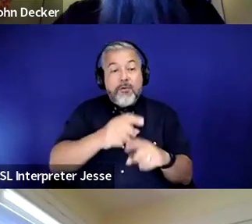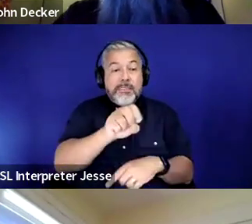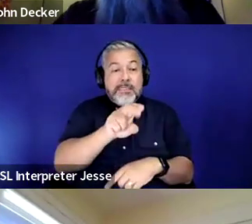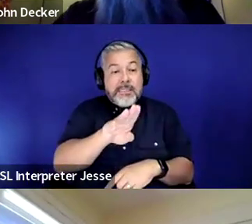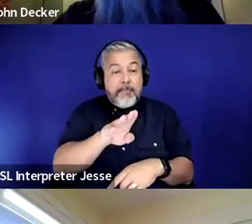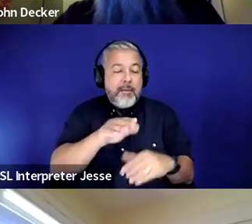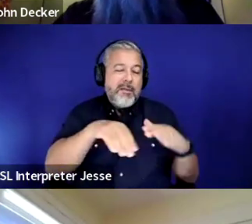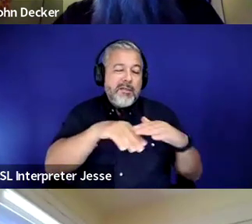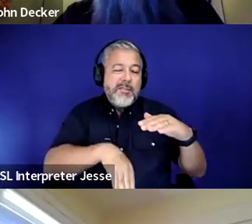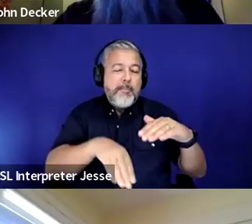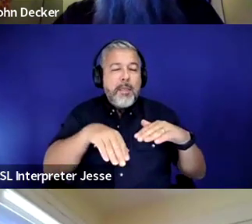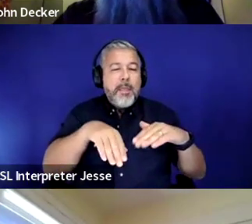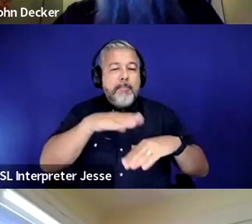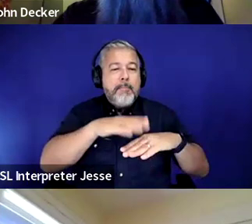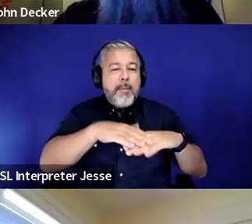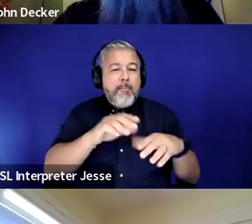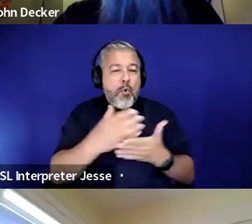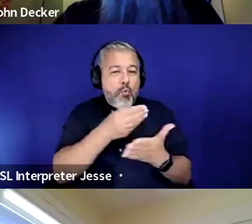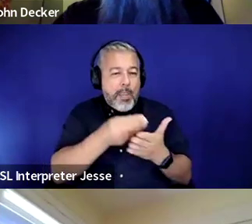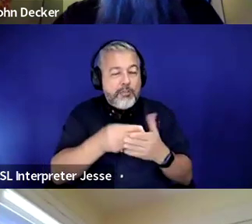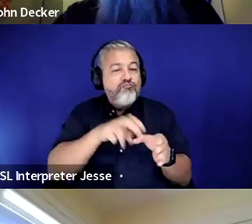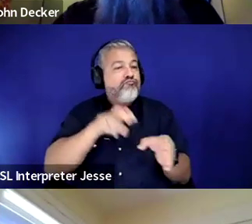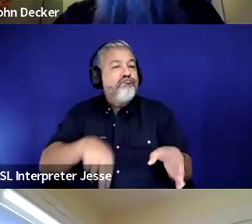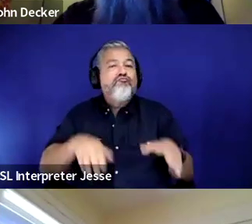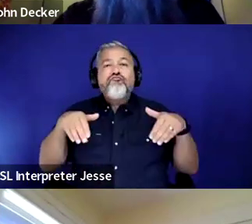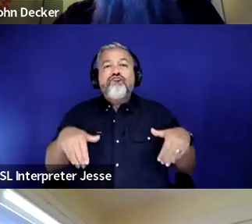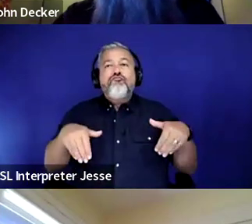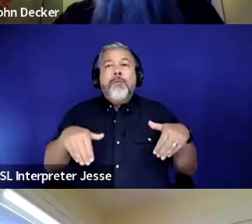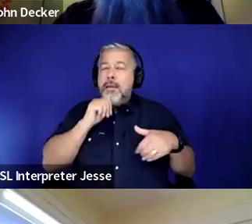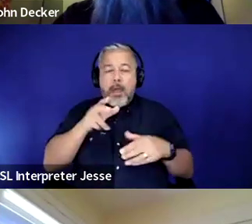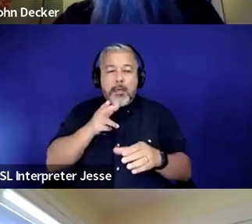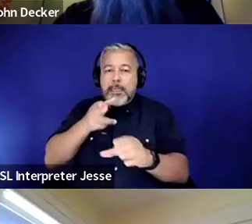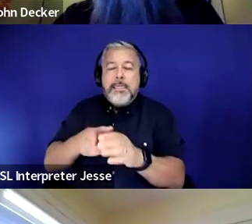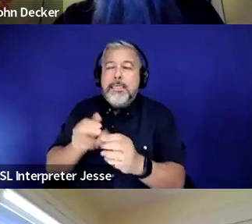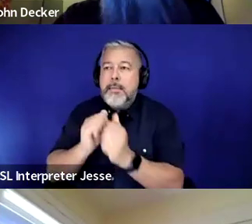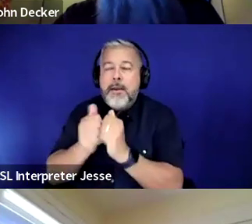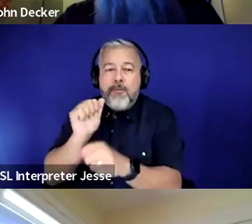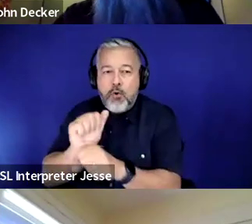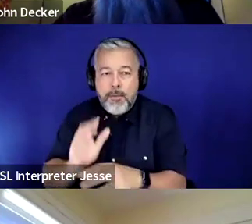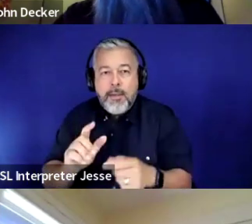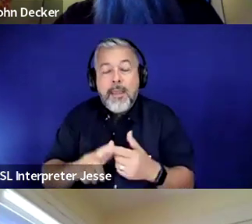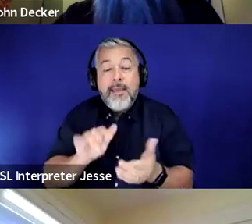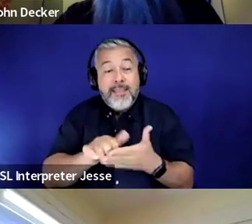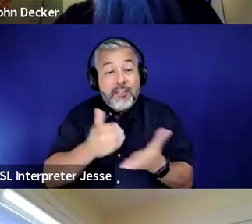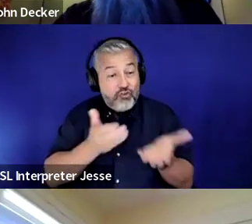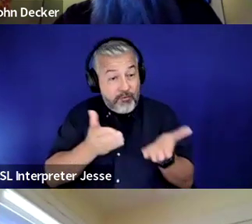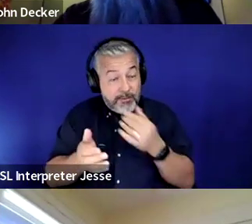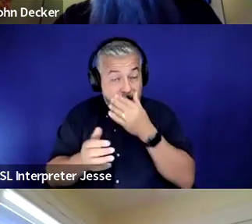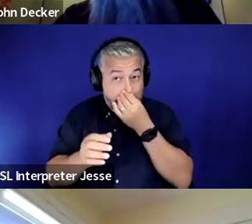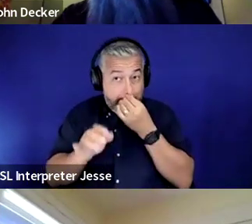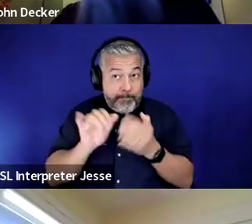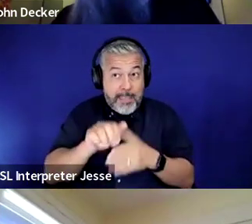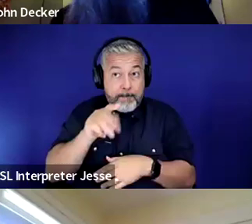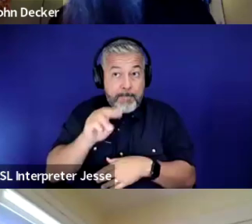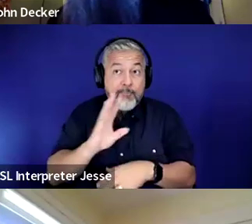and certainly not transitioning into competitive integrated employment. And the services that Pam is talking about is to help support people to do that.